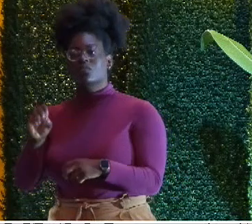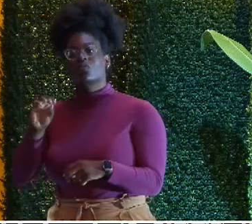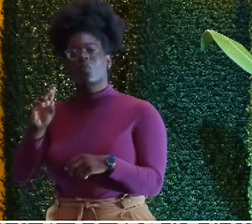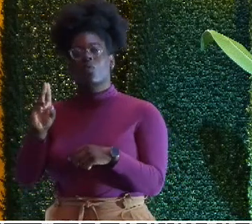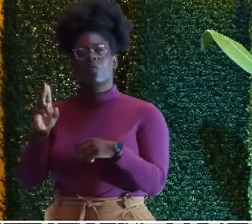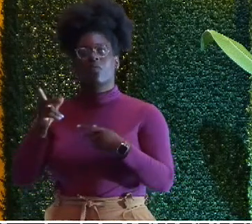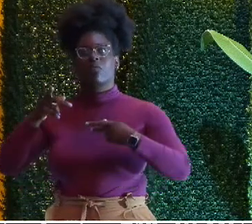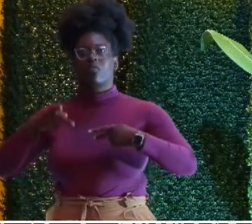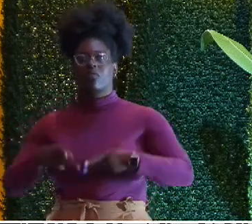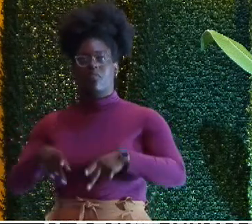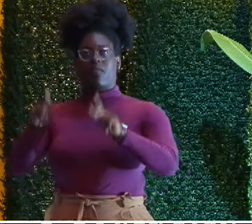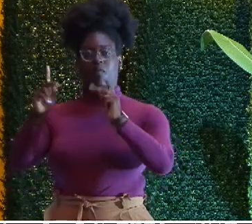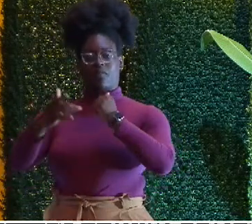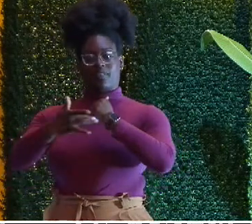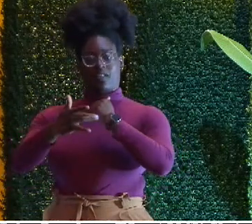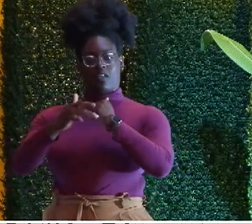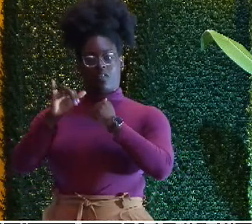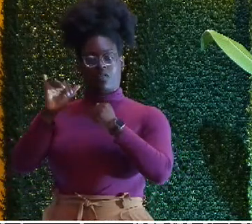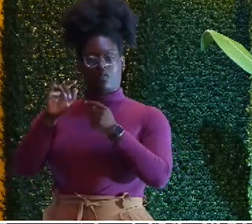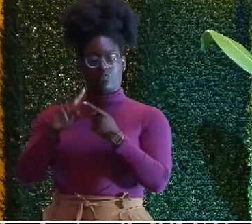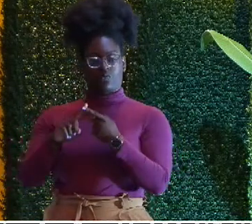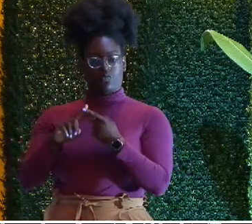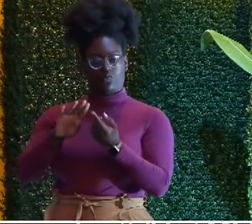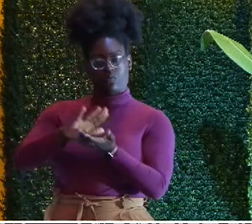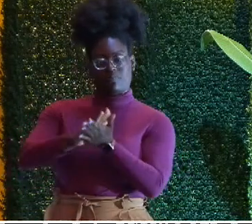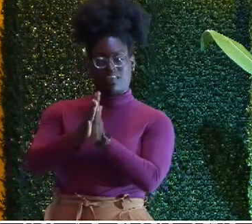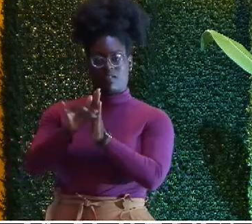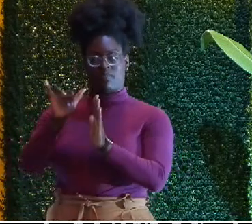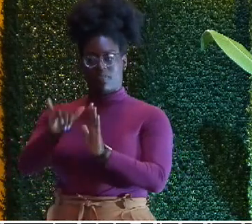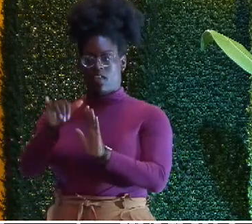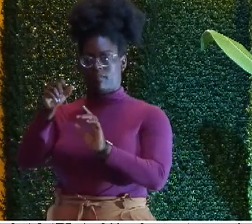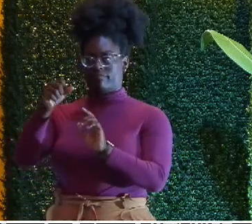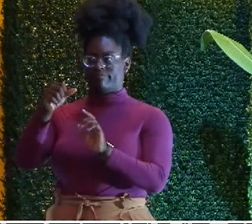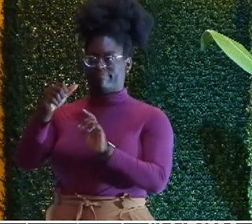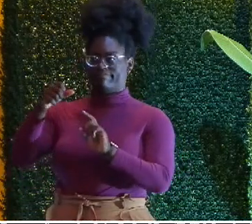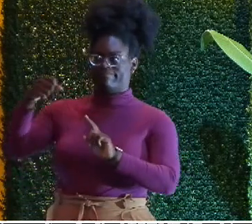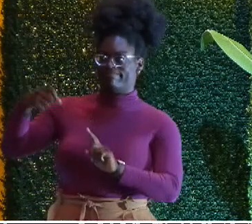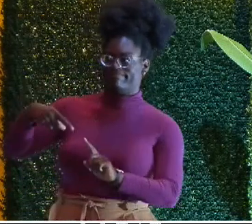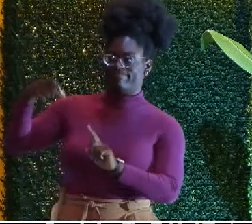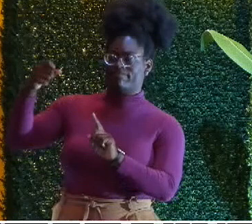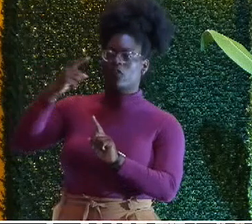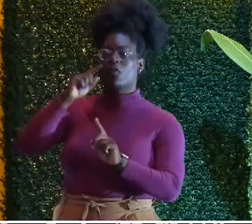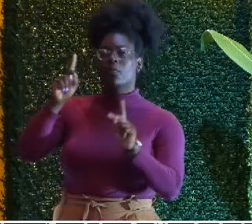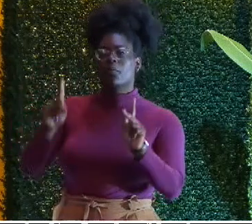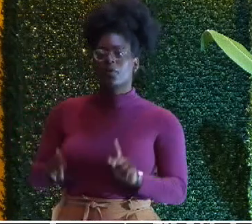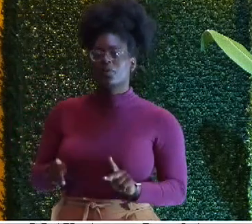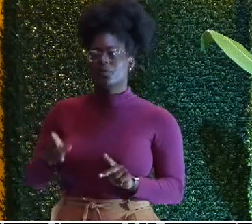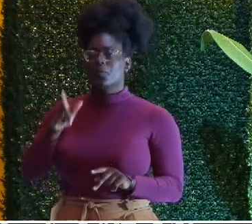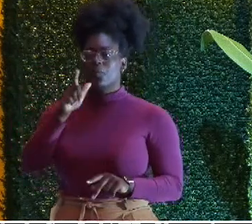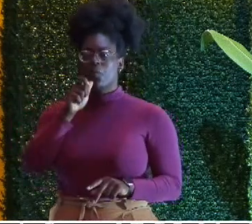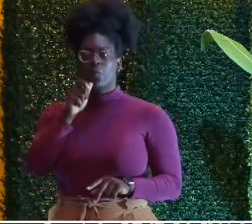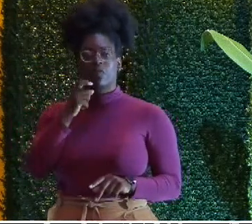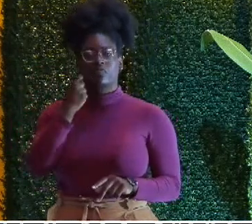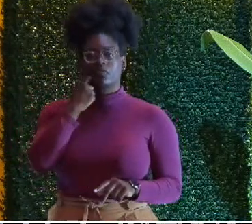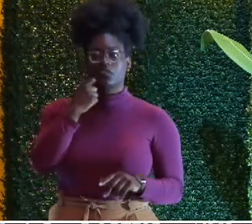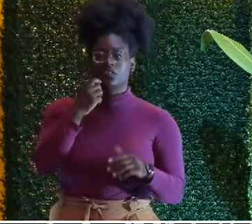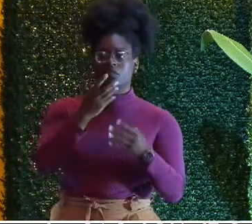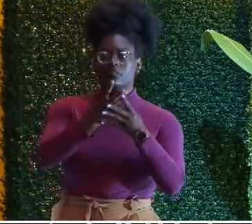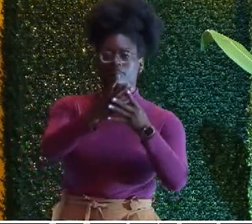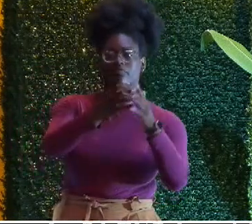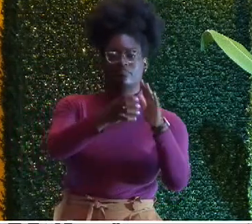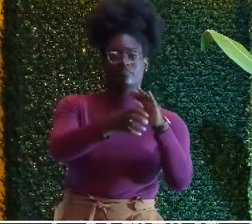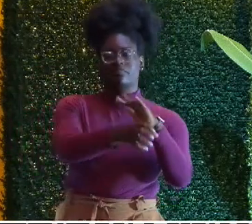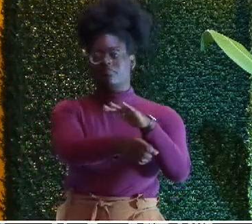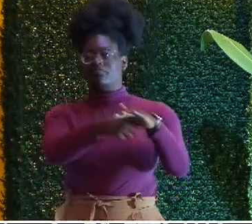catalyst for the person who is fresh out of incarceration, that is now entering a high